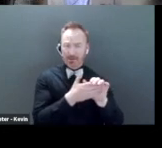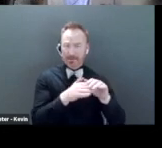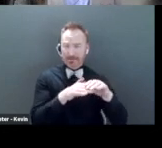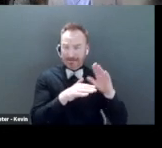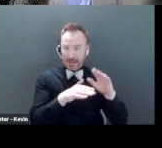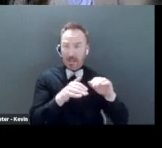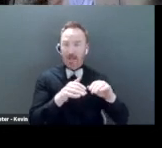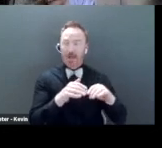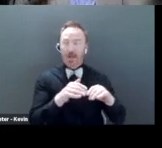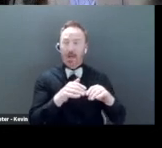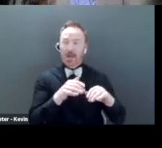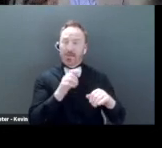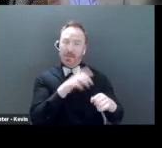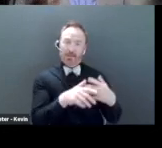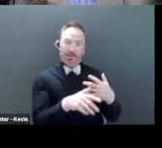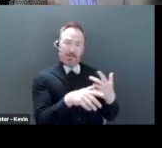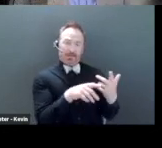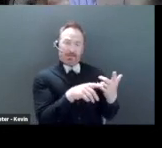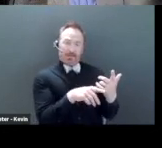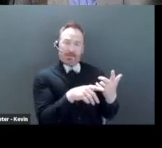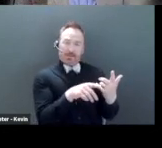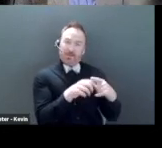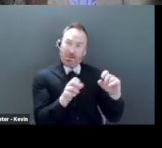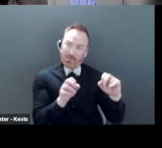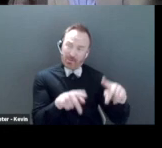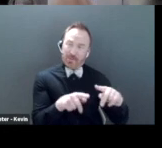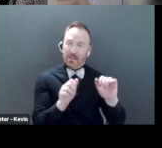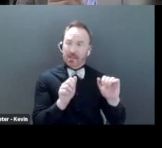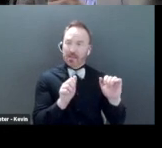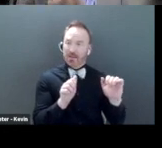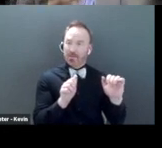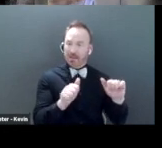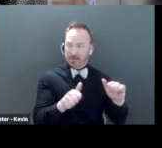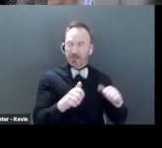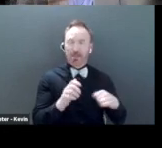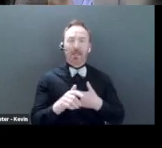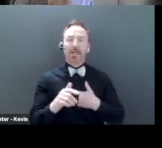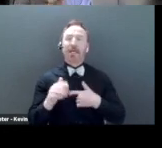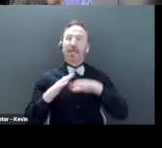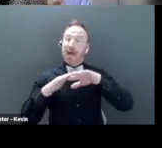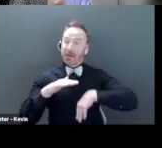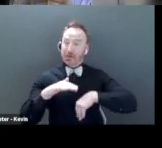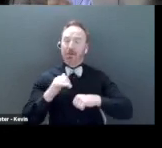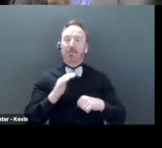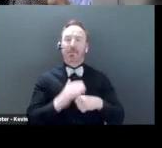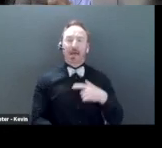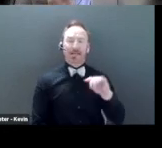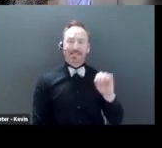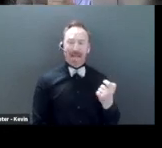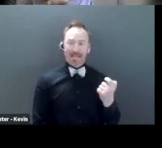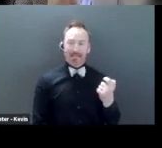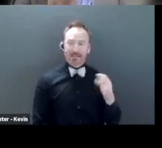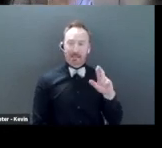there is an optimization or an arbitrage opportunity that can exist. At lower salaries, the overall effective tax rate of paying a